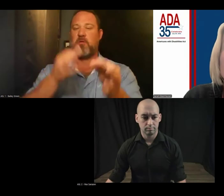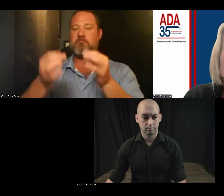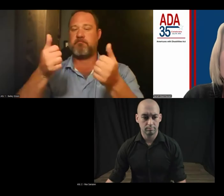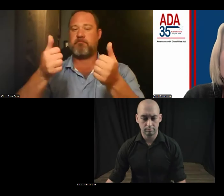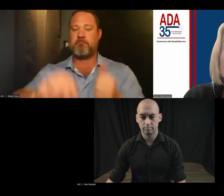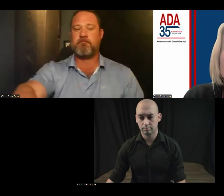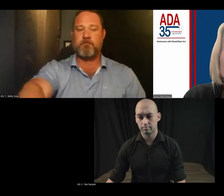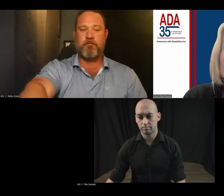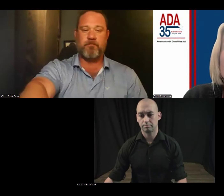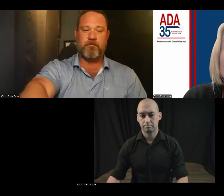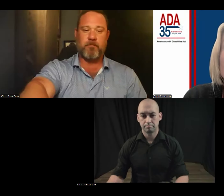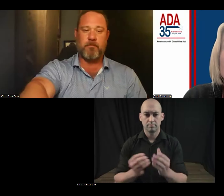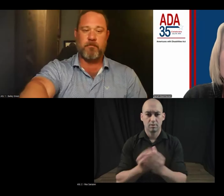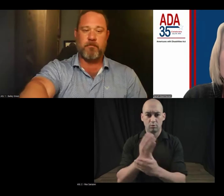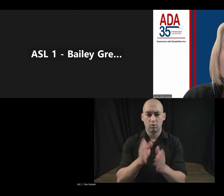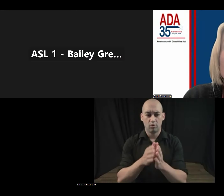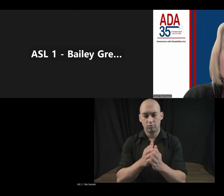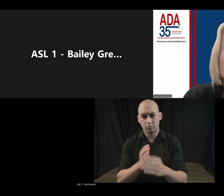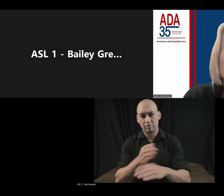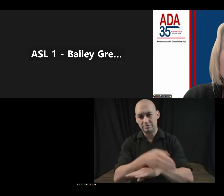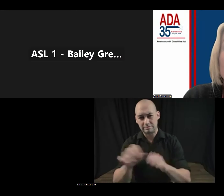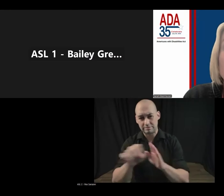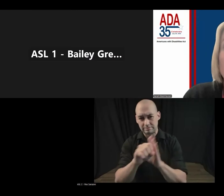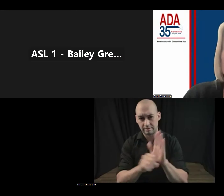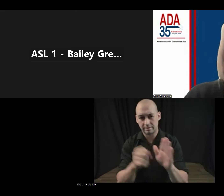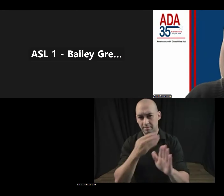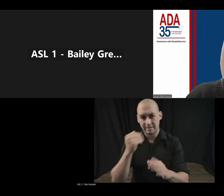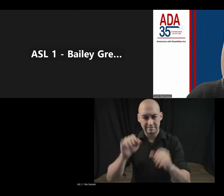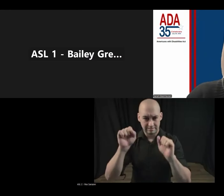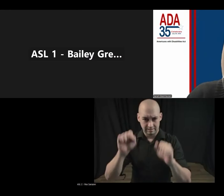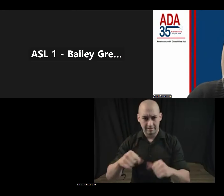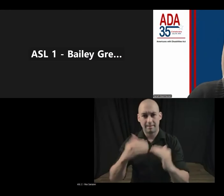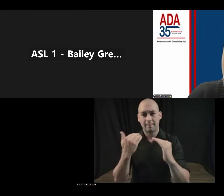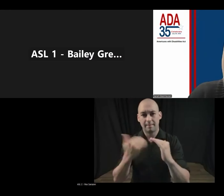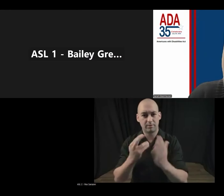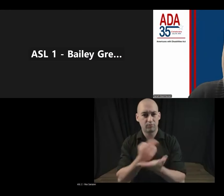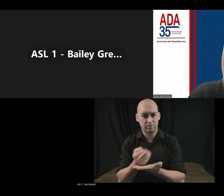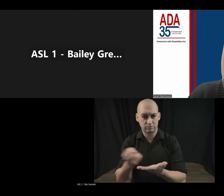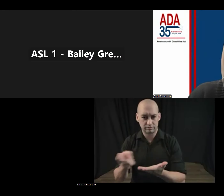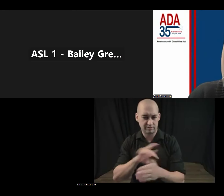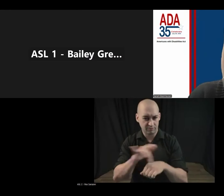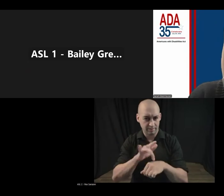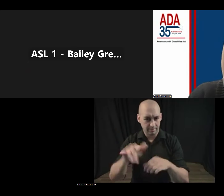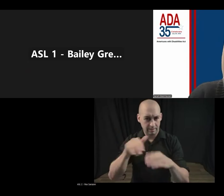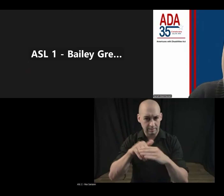the state as best we can right now. With the limited resources available in the state, these partnerships are